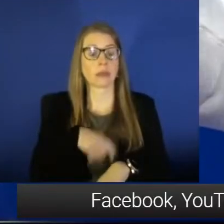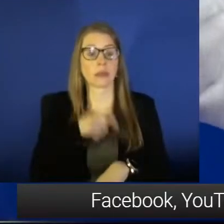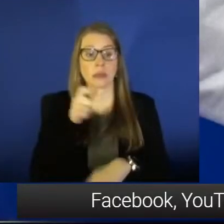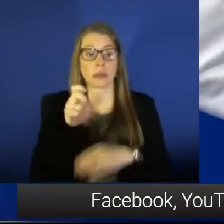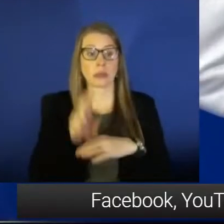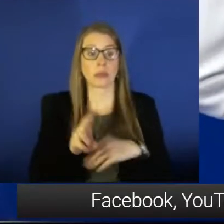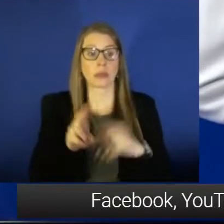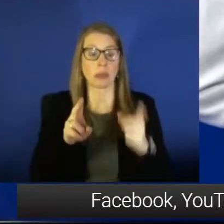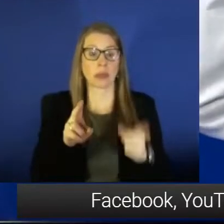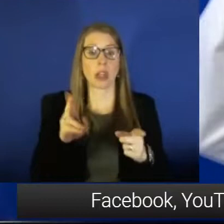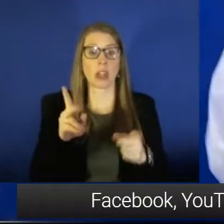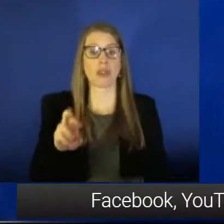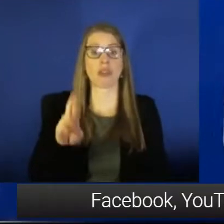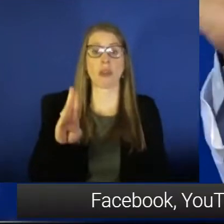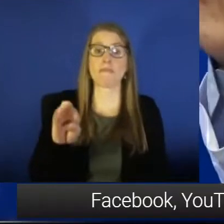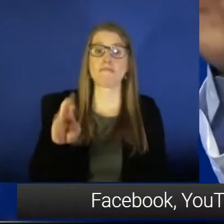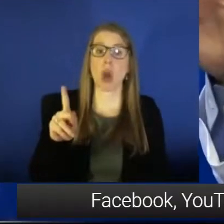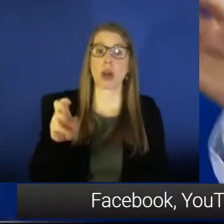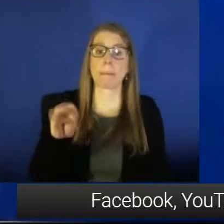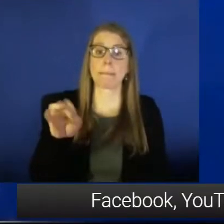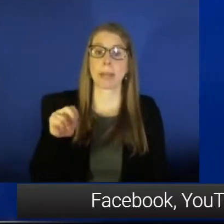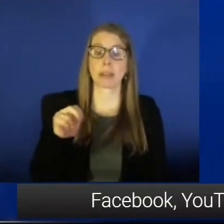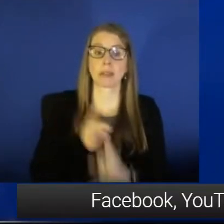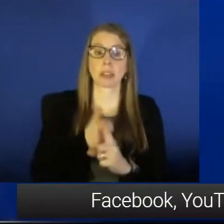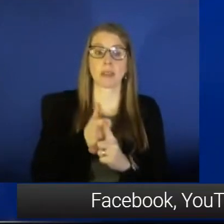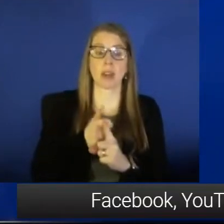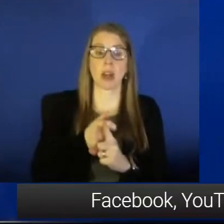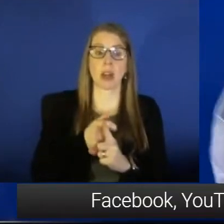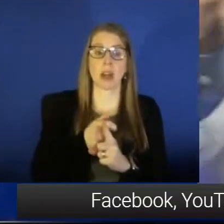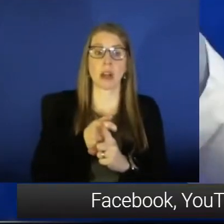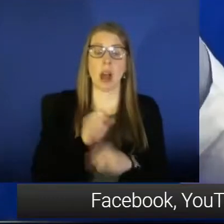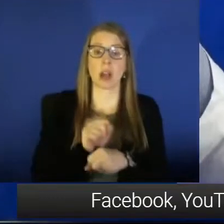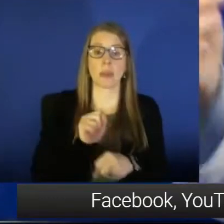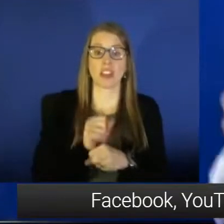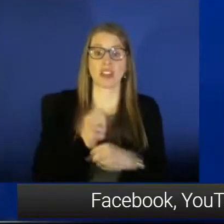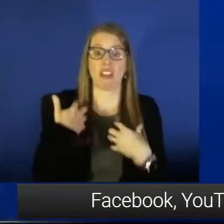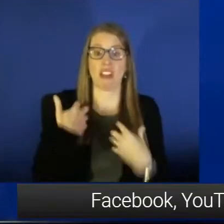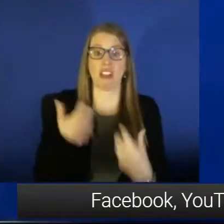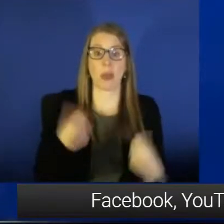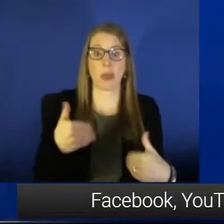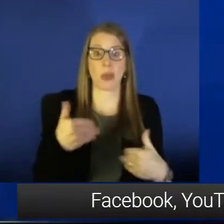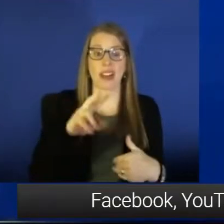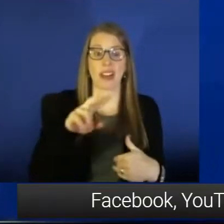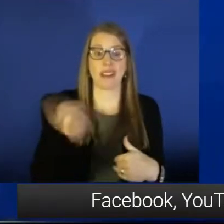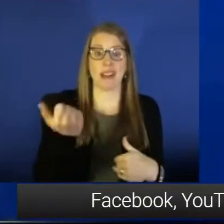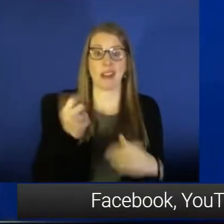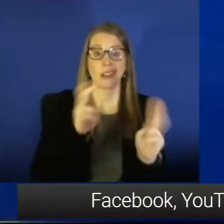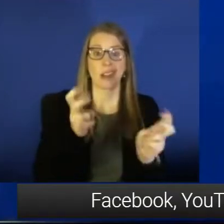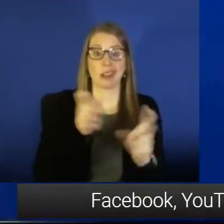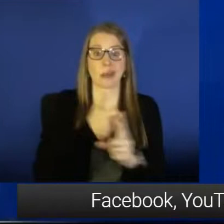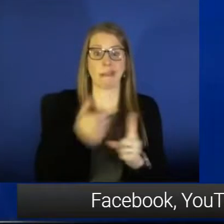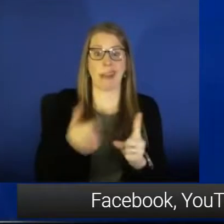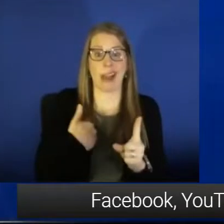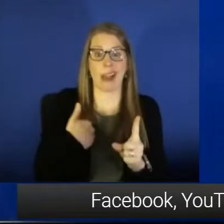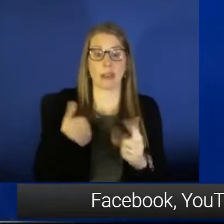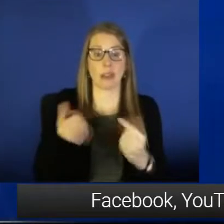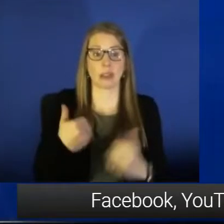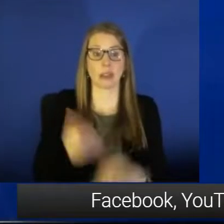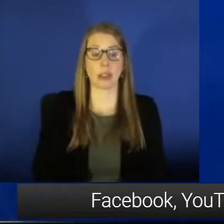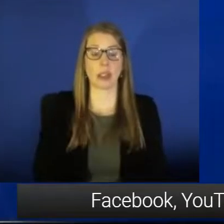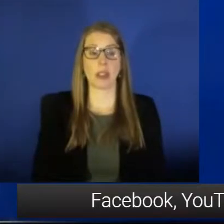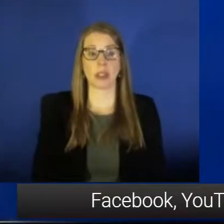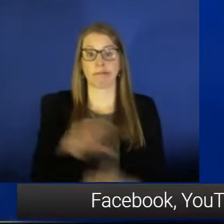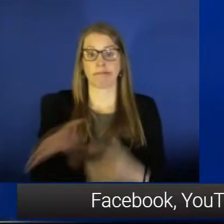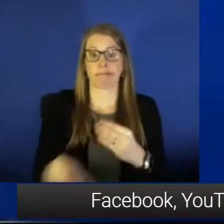is also an expert in occupational medicine, occupational health. So he's got another title that he carries, which is germane to this, because we talk a little bit